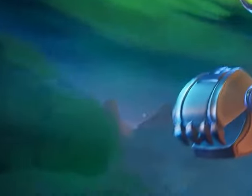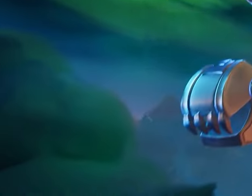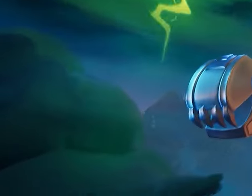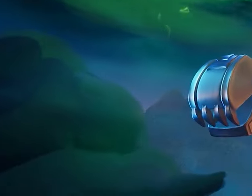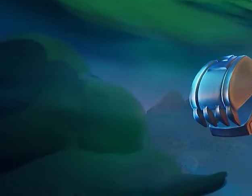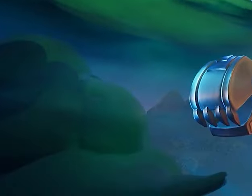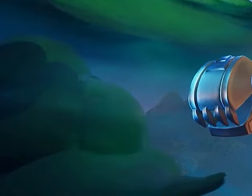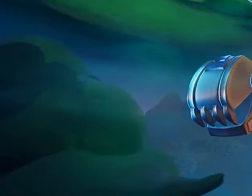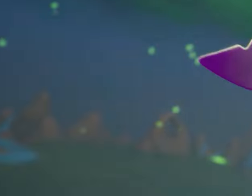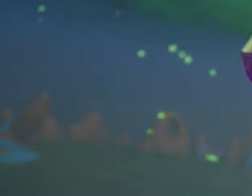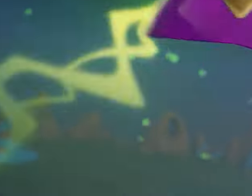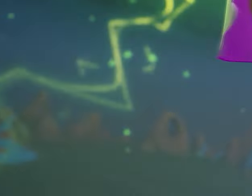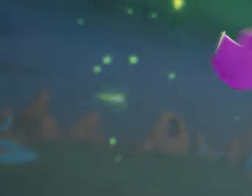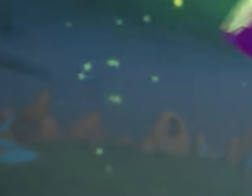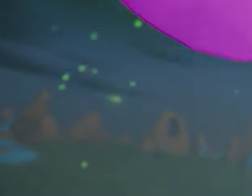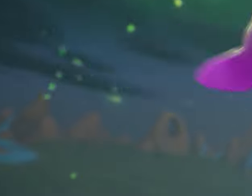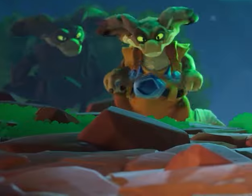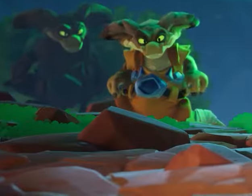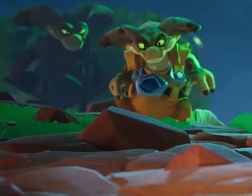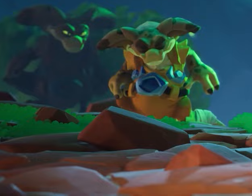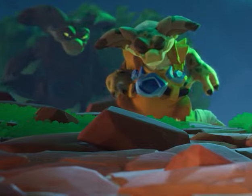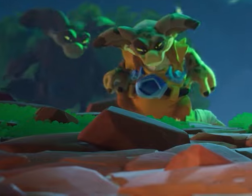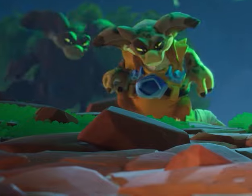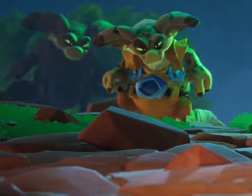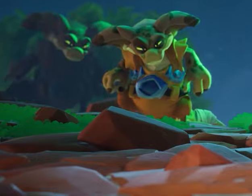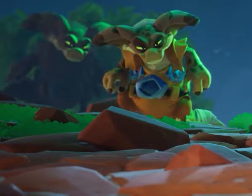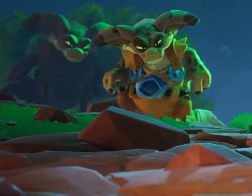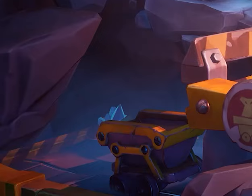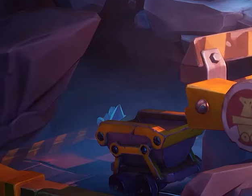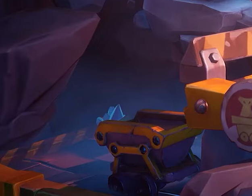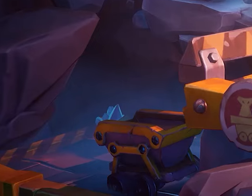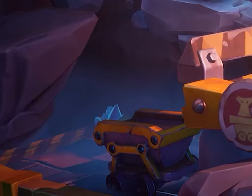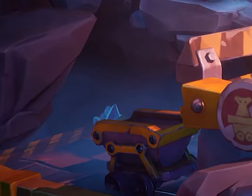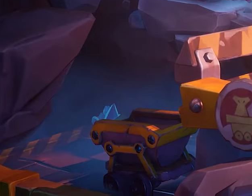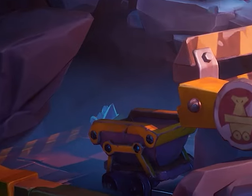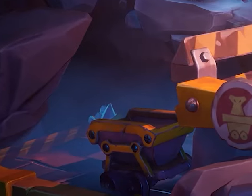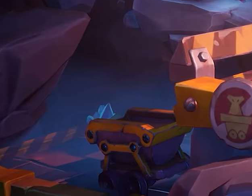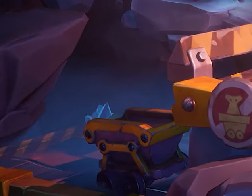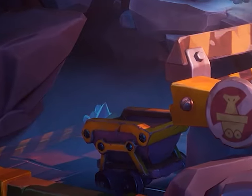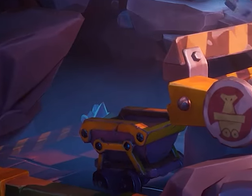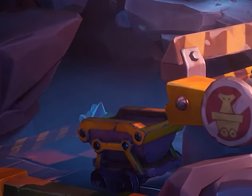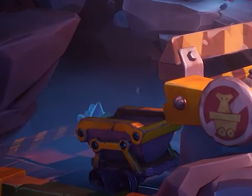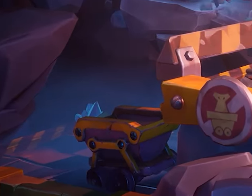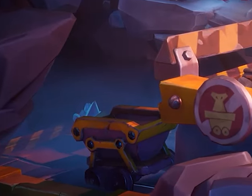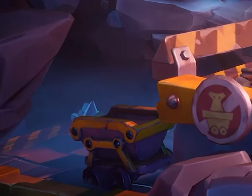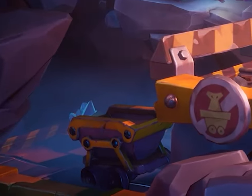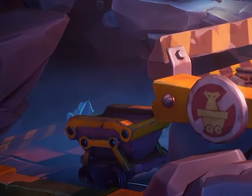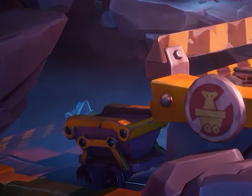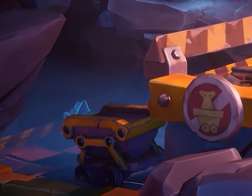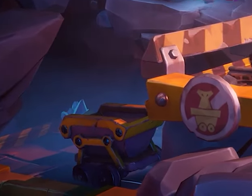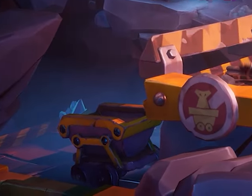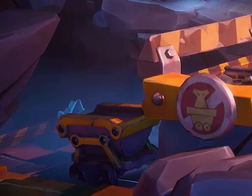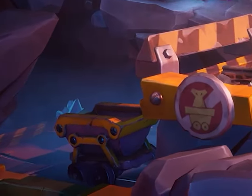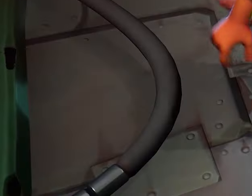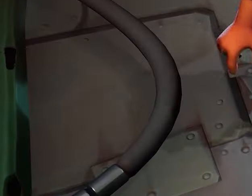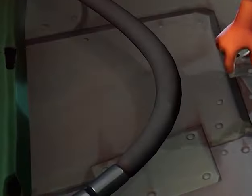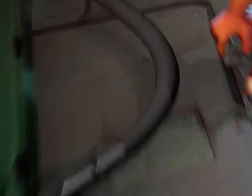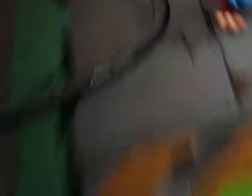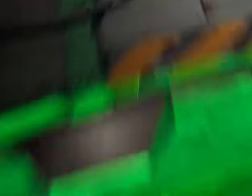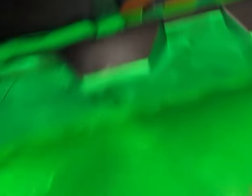I love treasures. It's nice to have someone else do the dirty work for you. And only